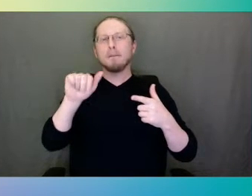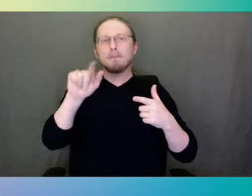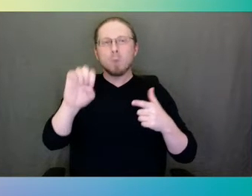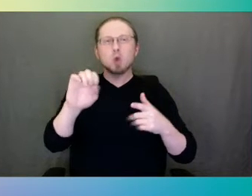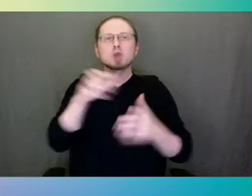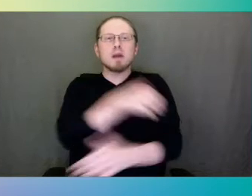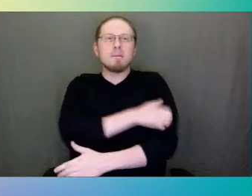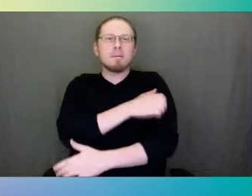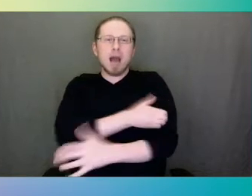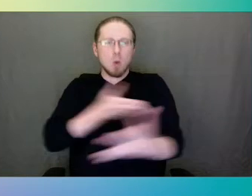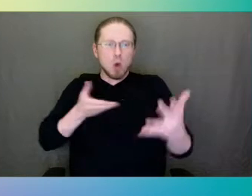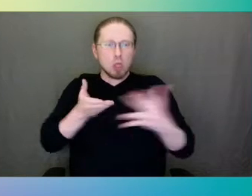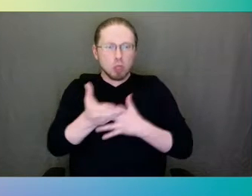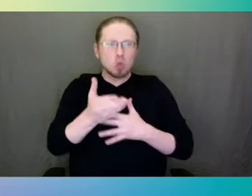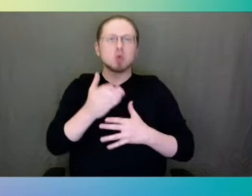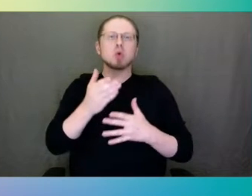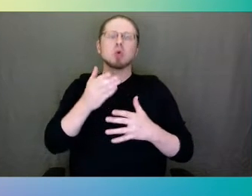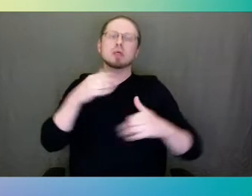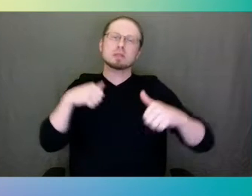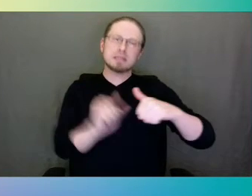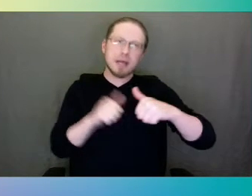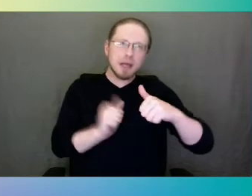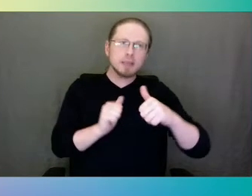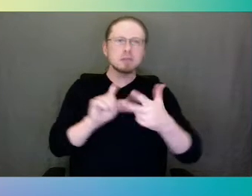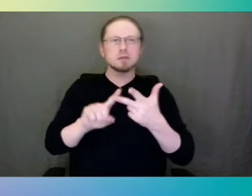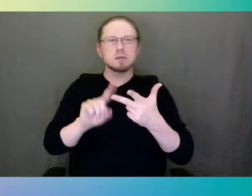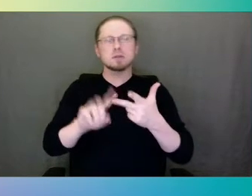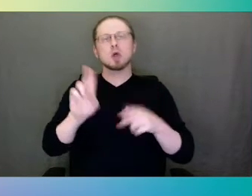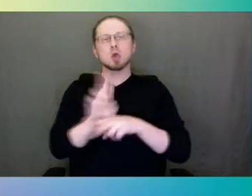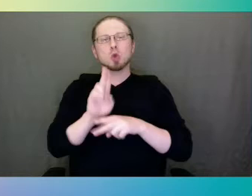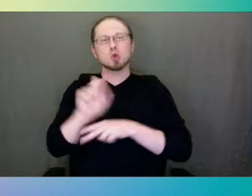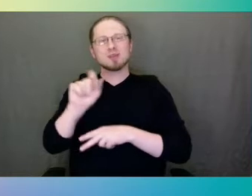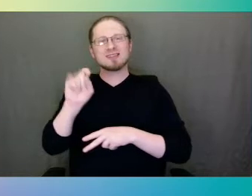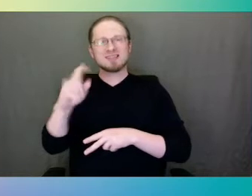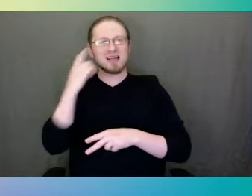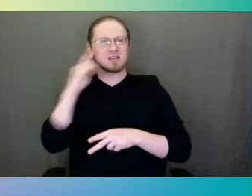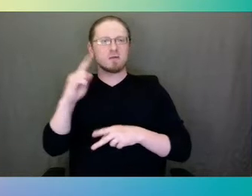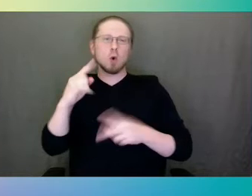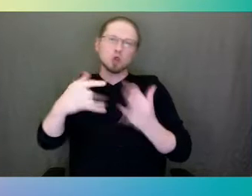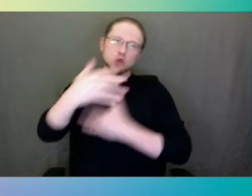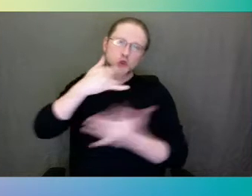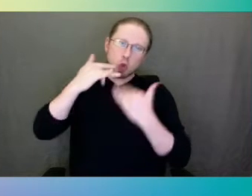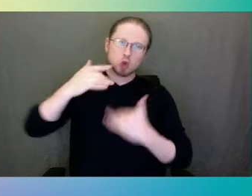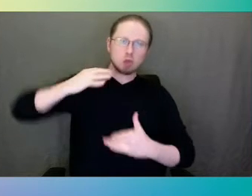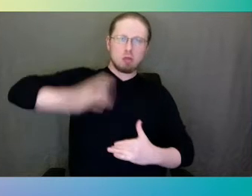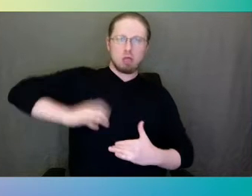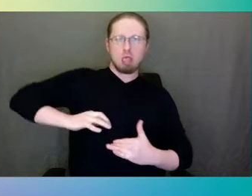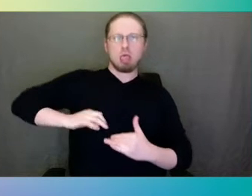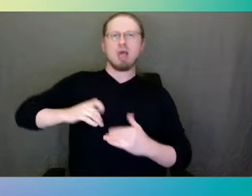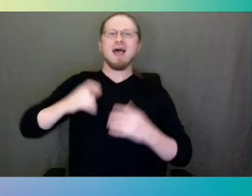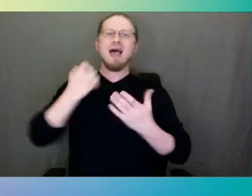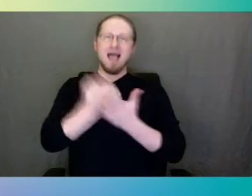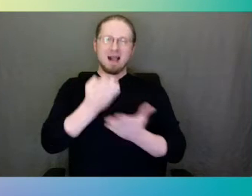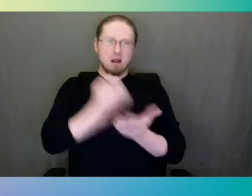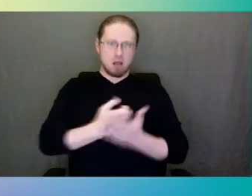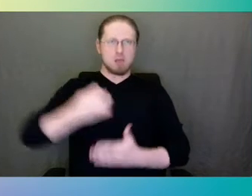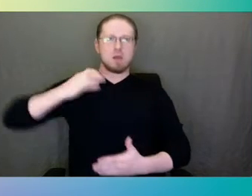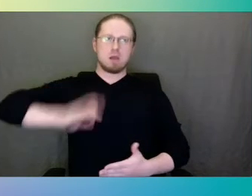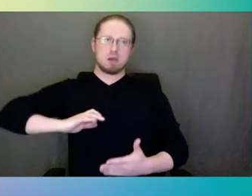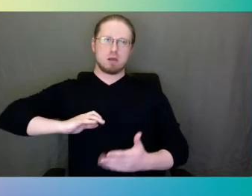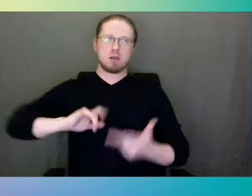using sex for social or economic gain, unjust or coercive use of another person